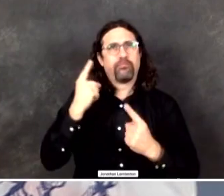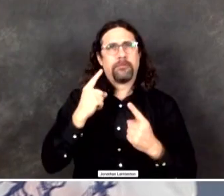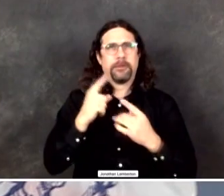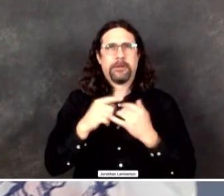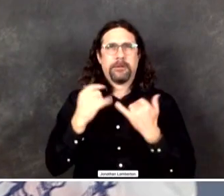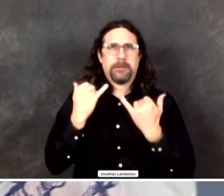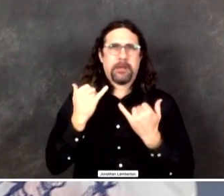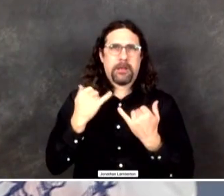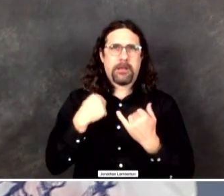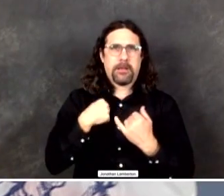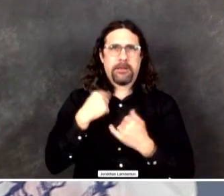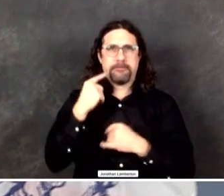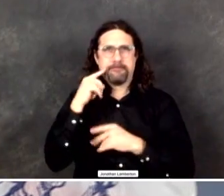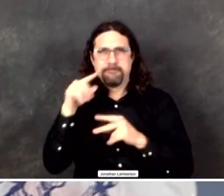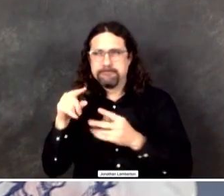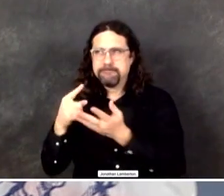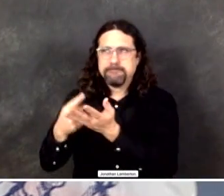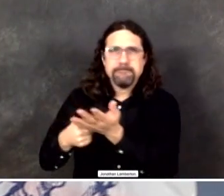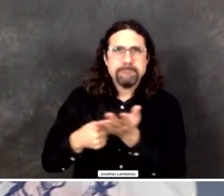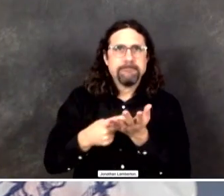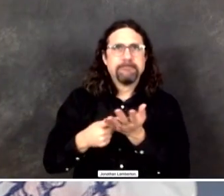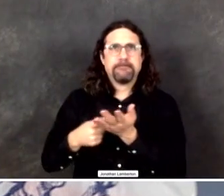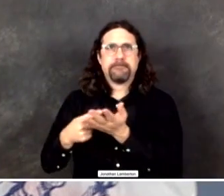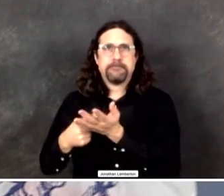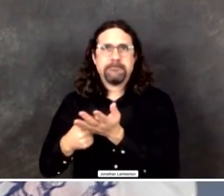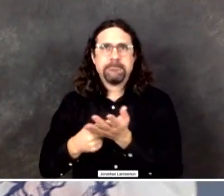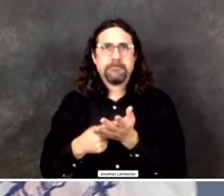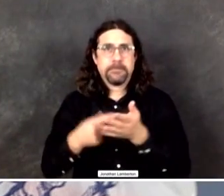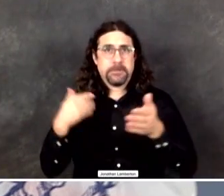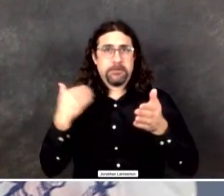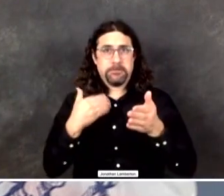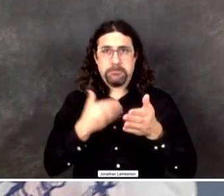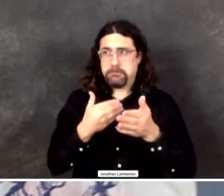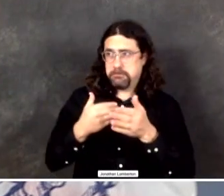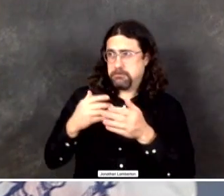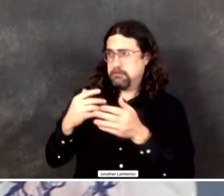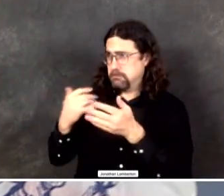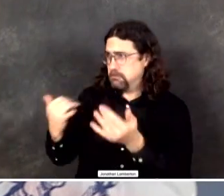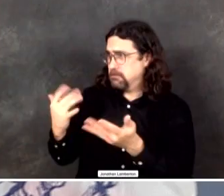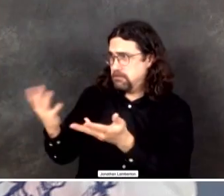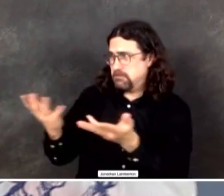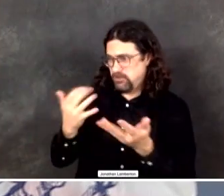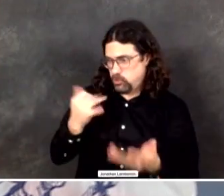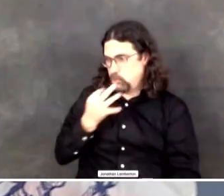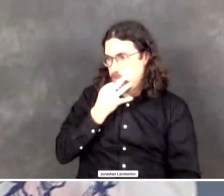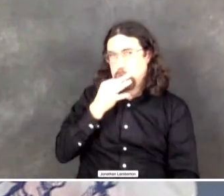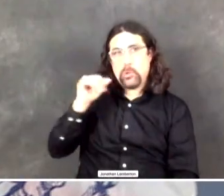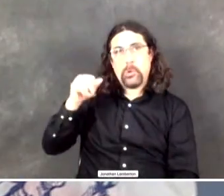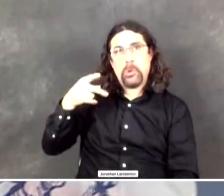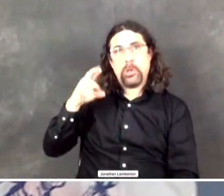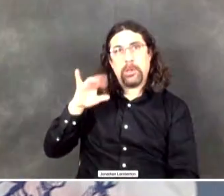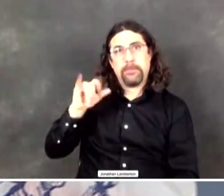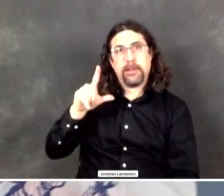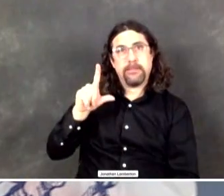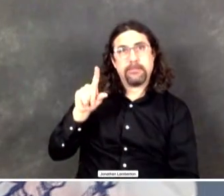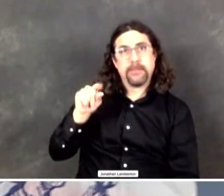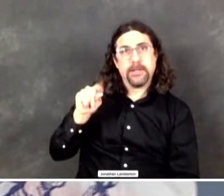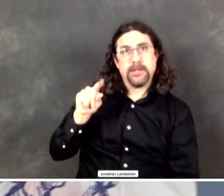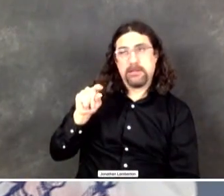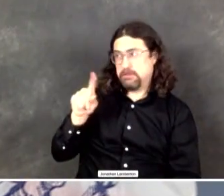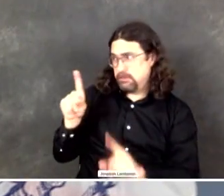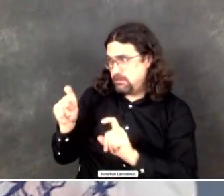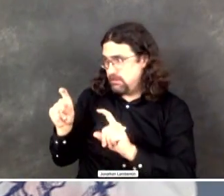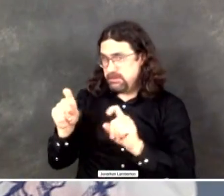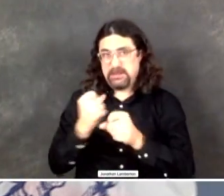it safe? Is it smart? Would it work? Would it help our children? Would it be fair to the entire school